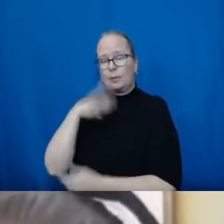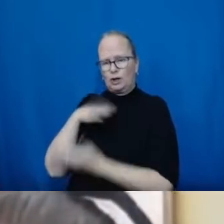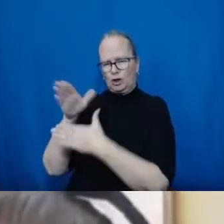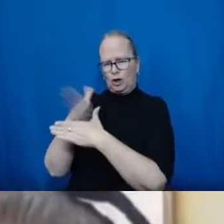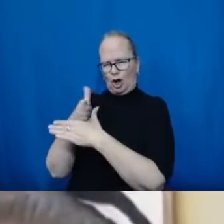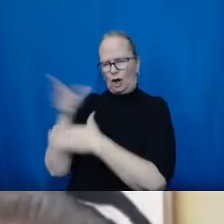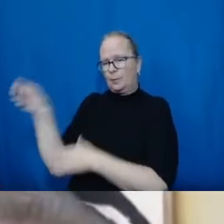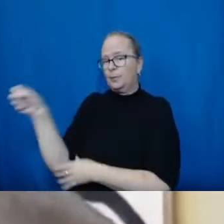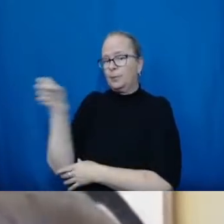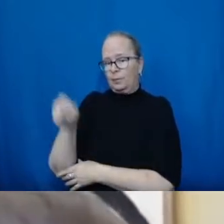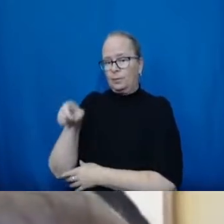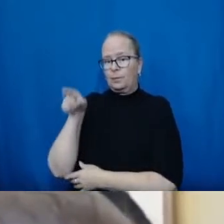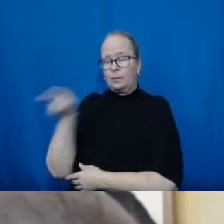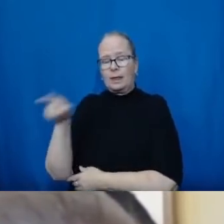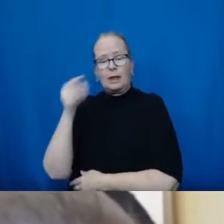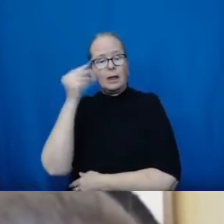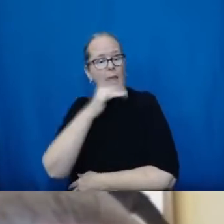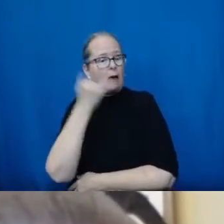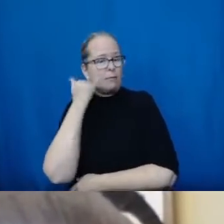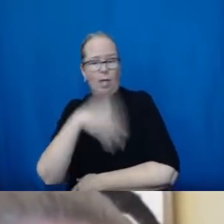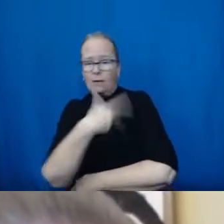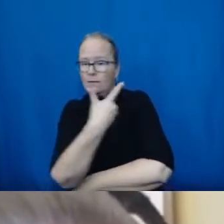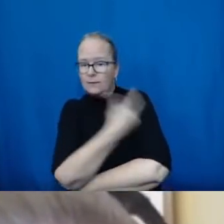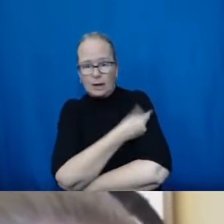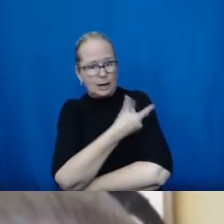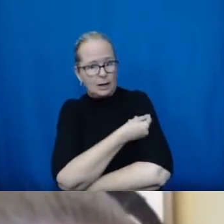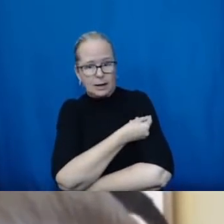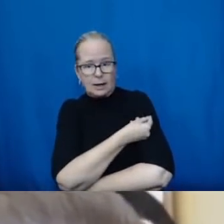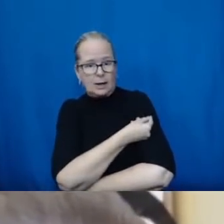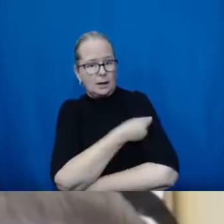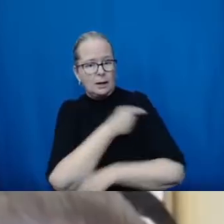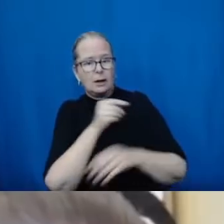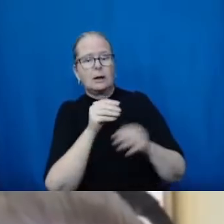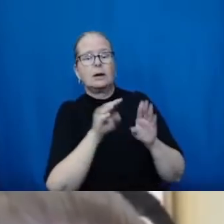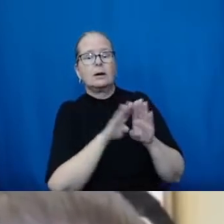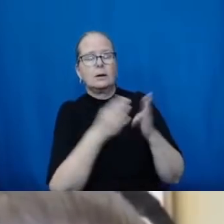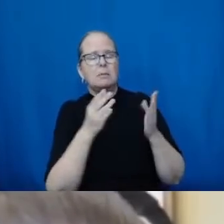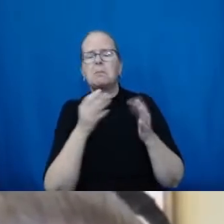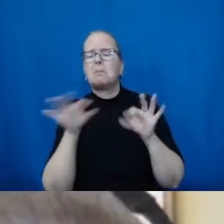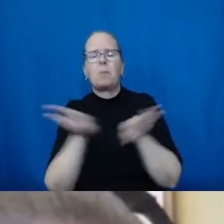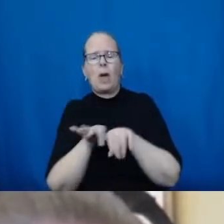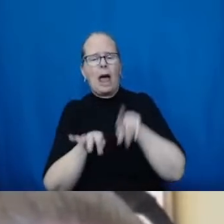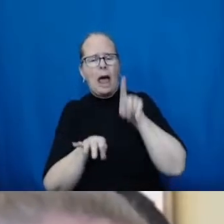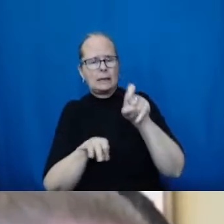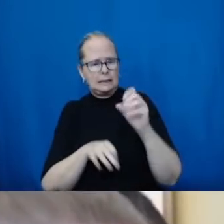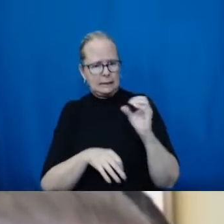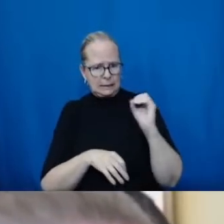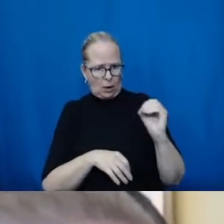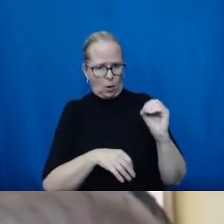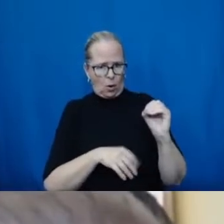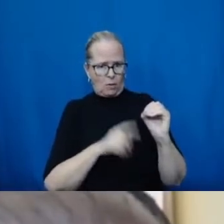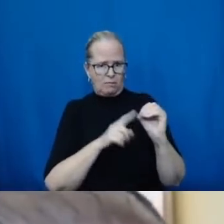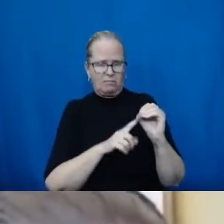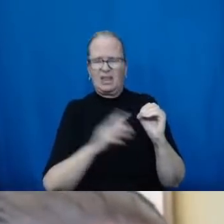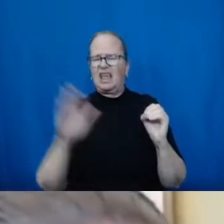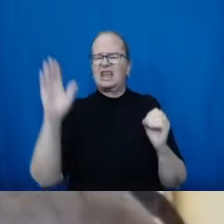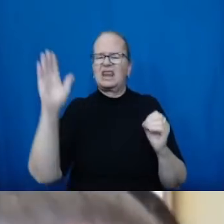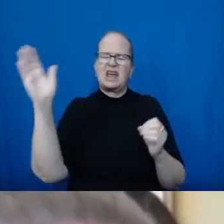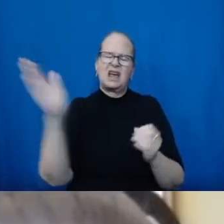0 to 10, with 0 being, I will never get the vaccine because I believe that it is evil incarnate and